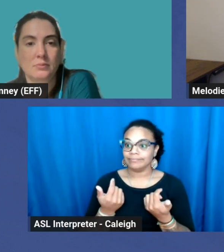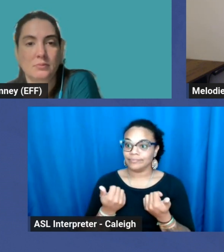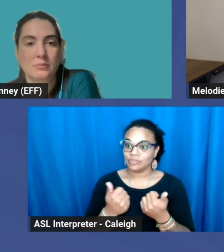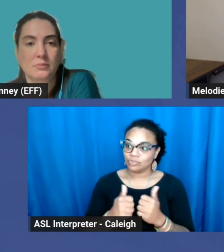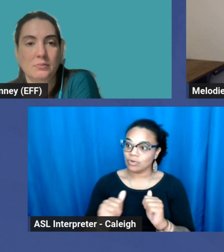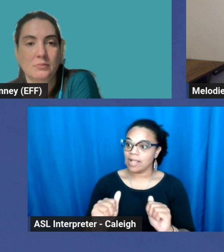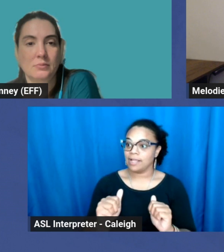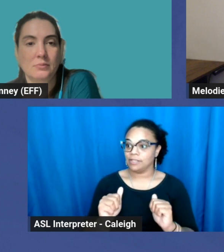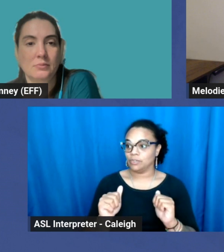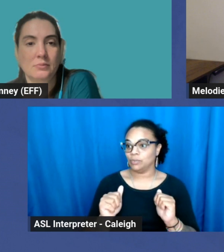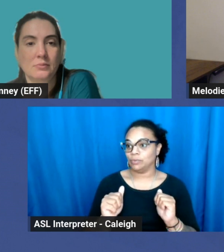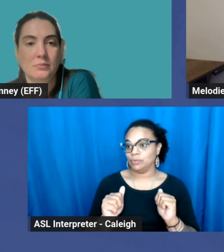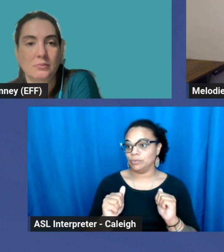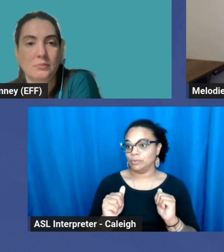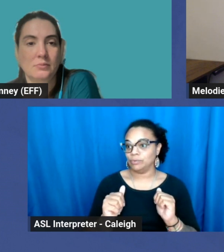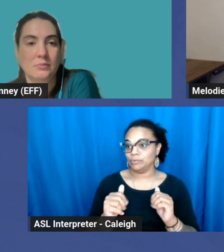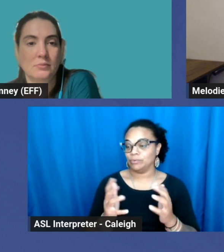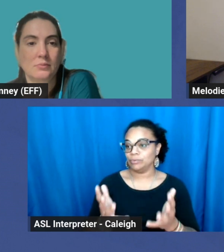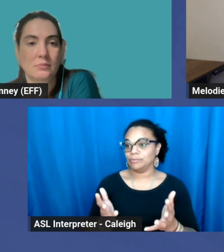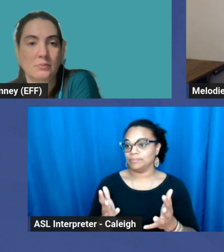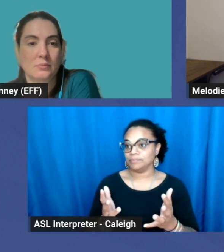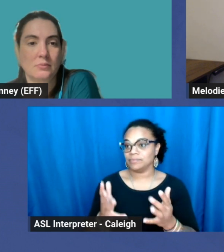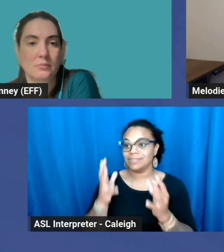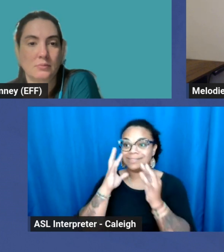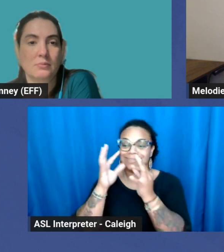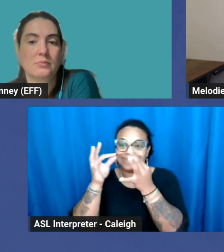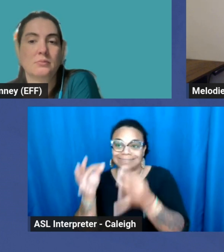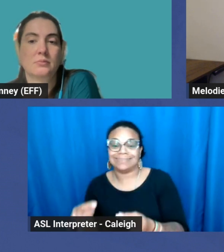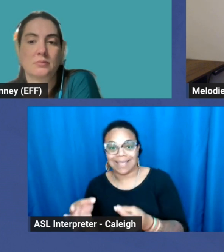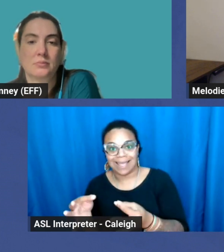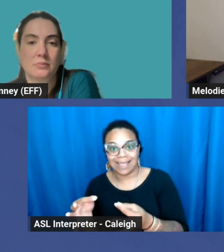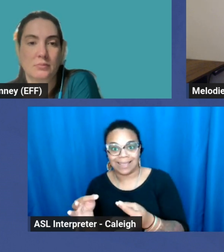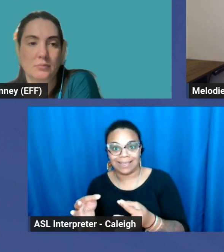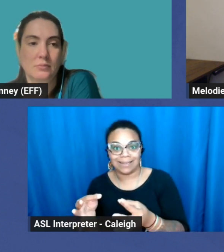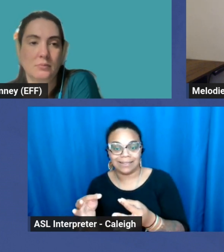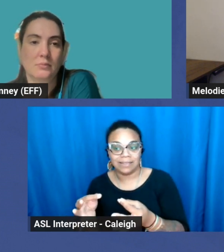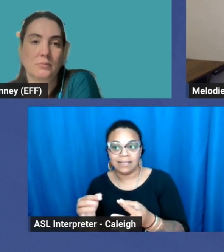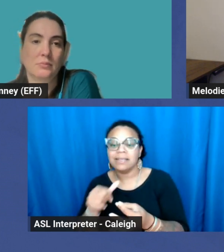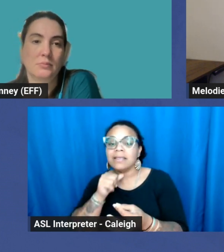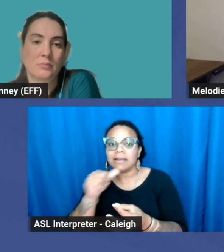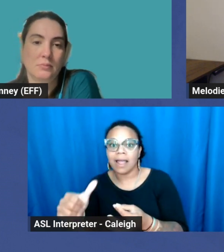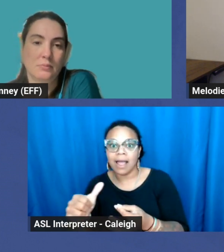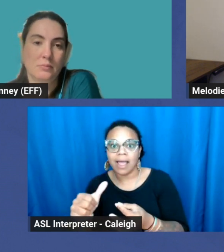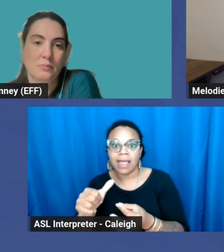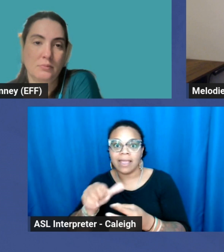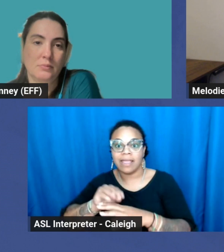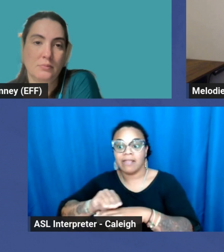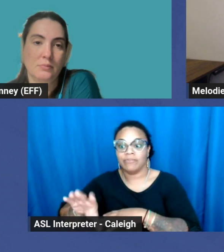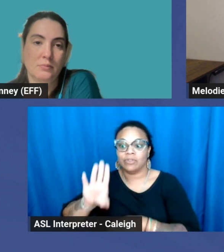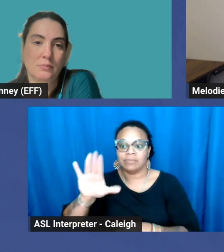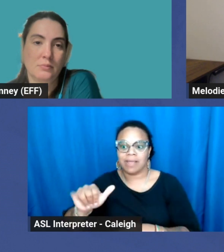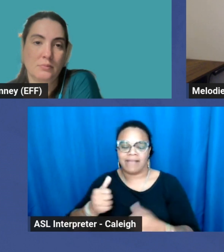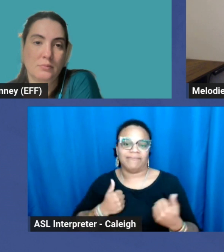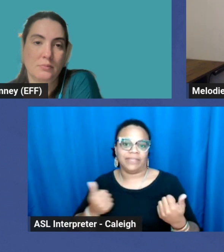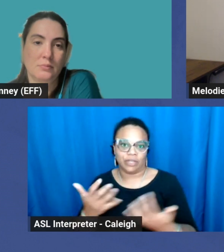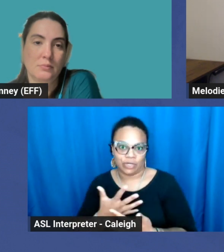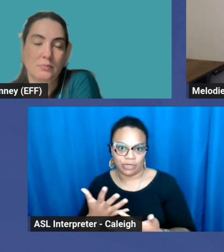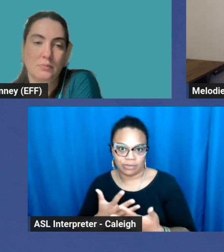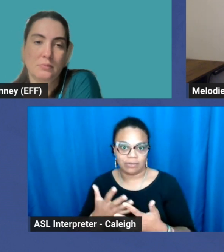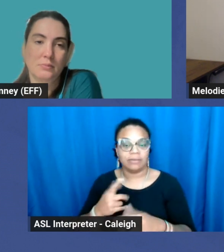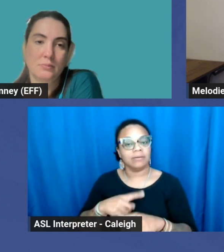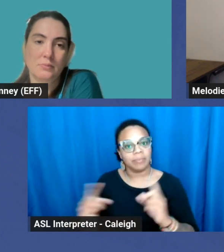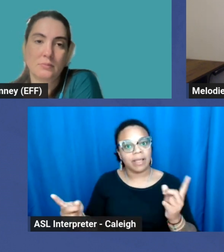make decisions that aren't based on fears, right? And that are based in understanding